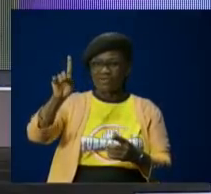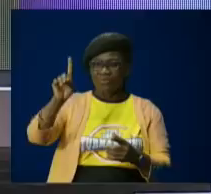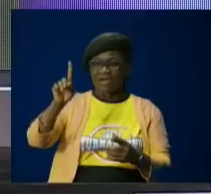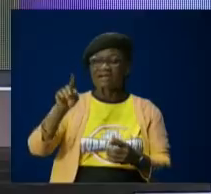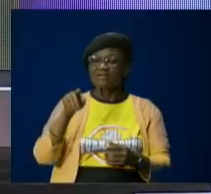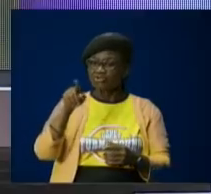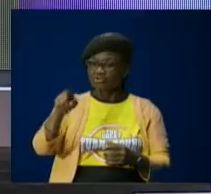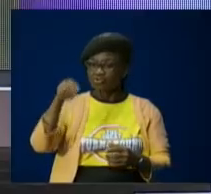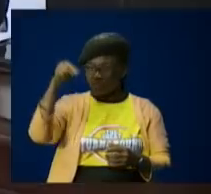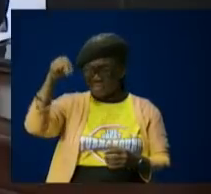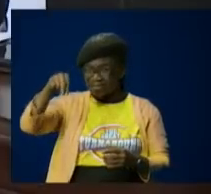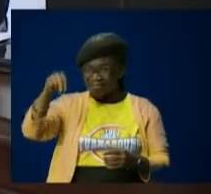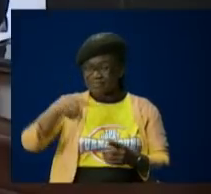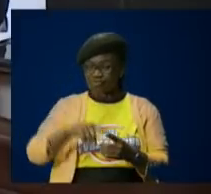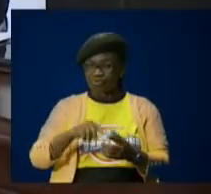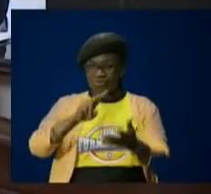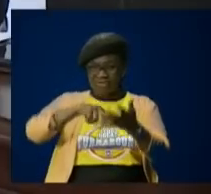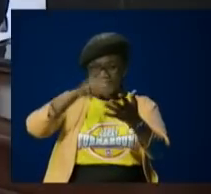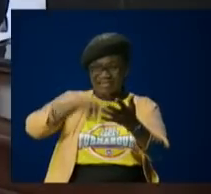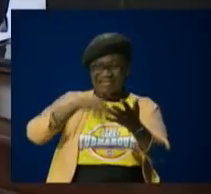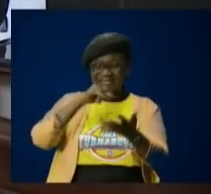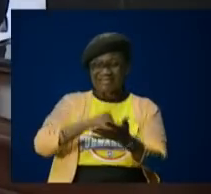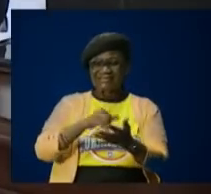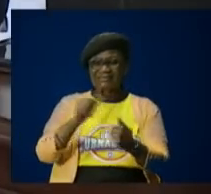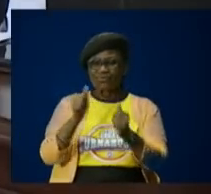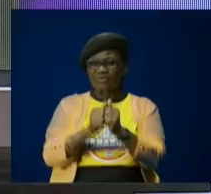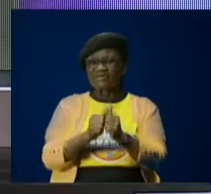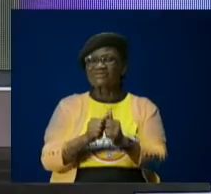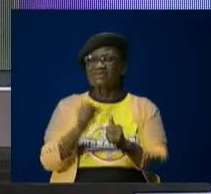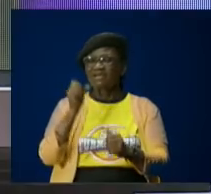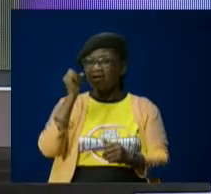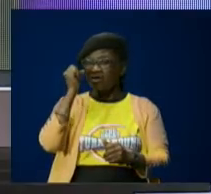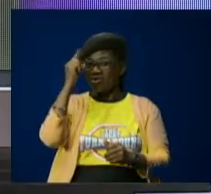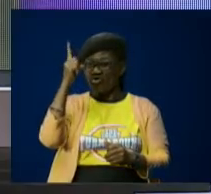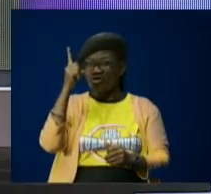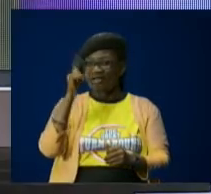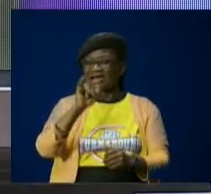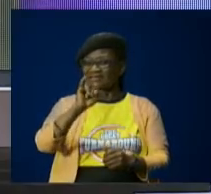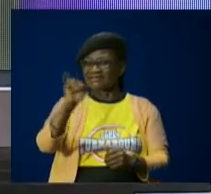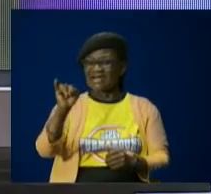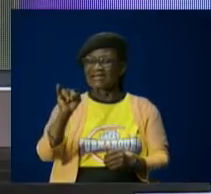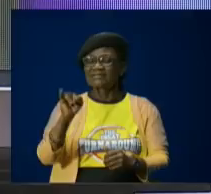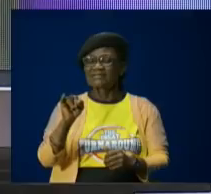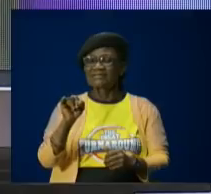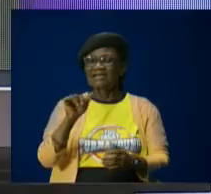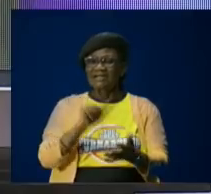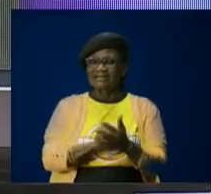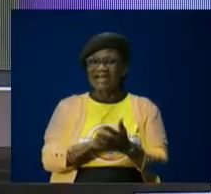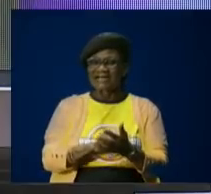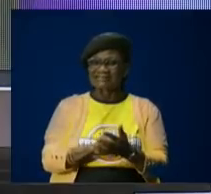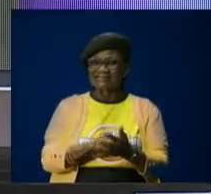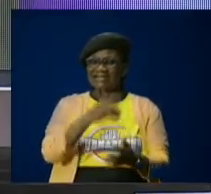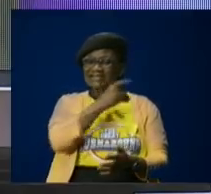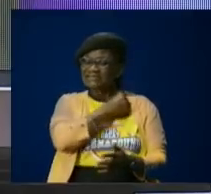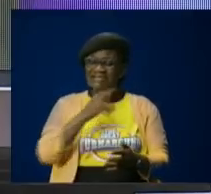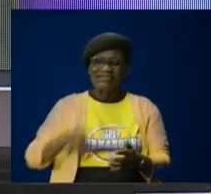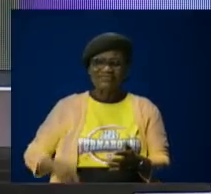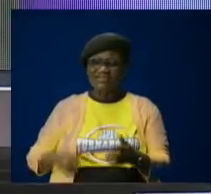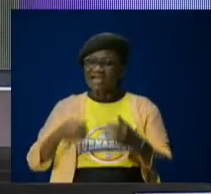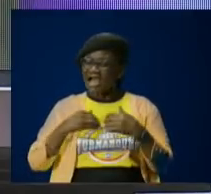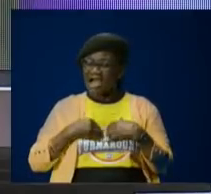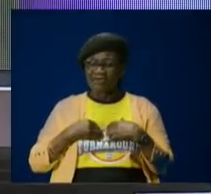to read it with understanding. that David had no